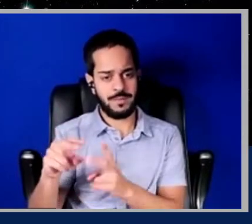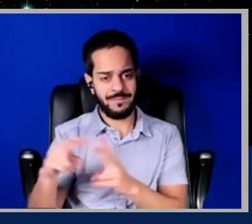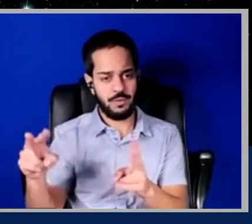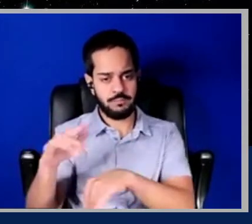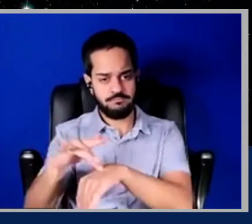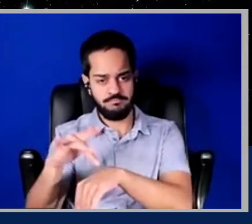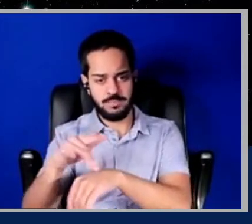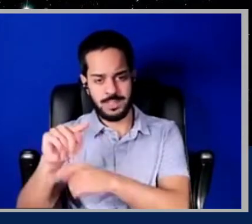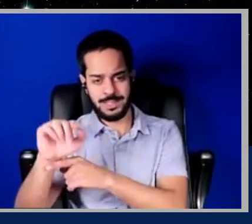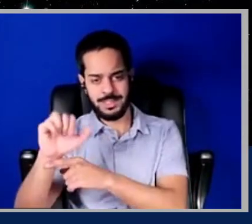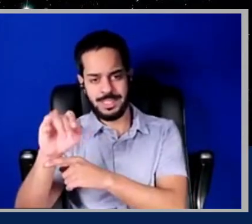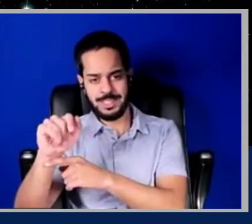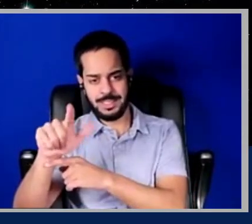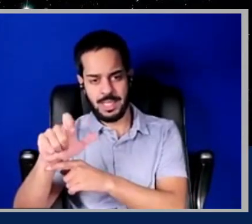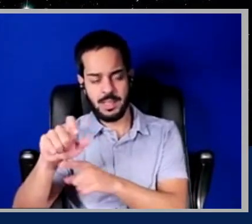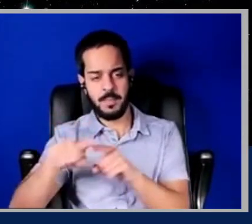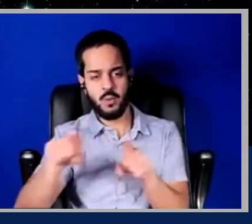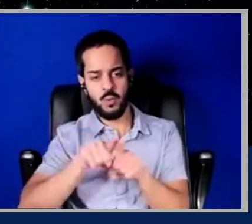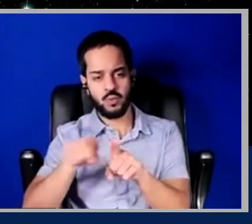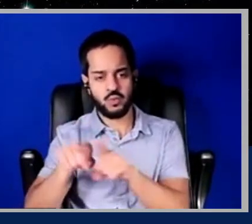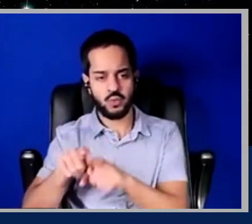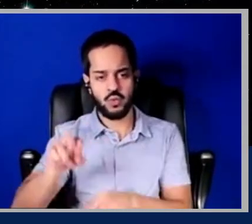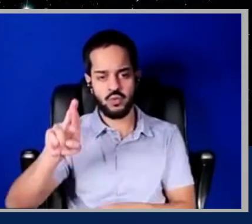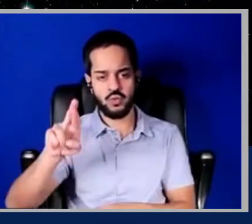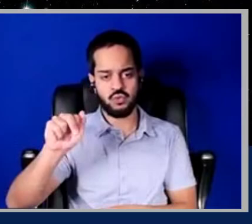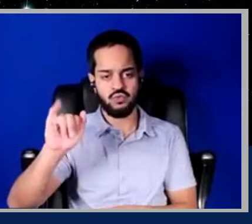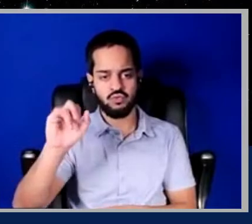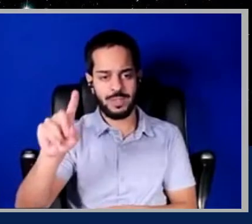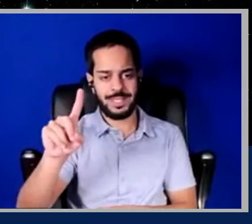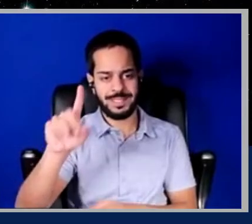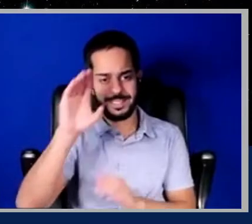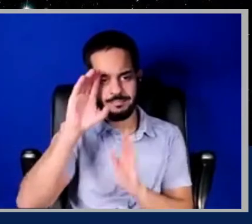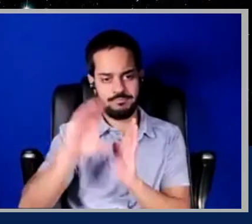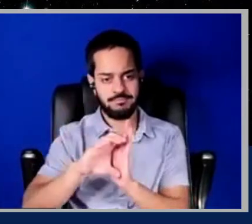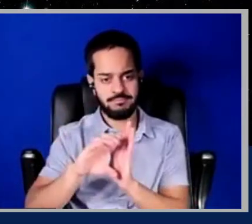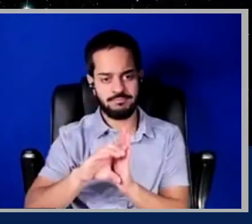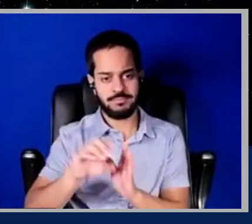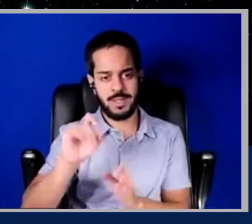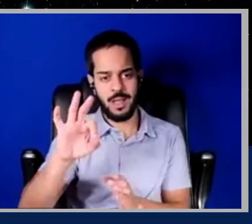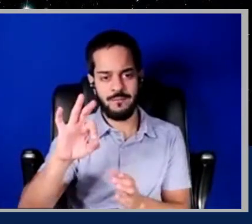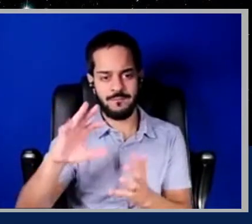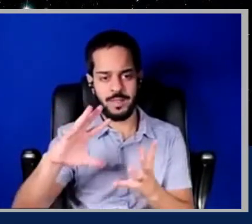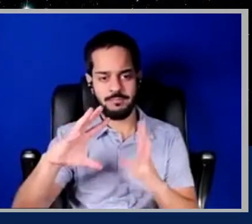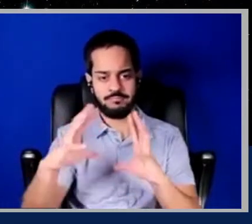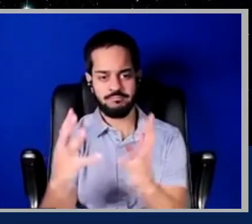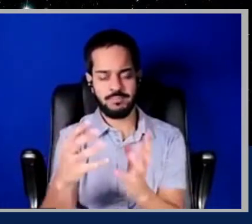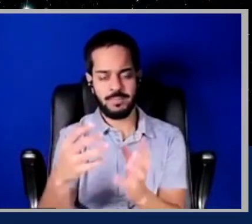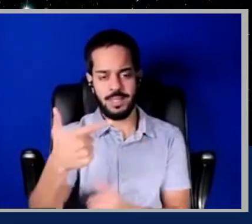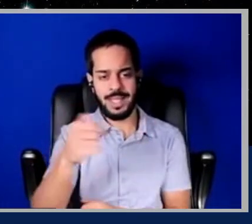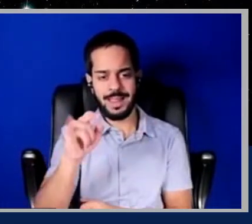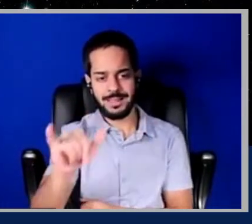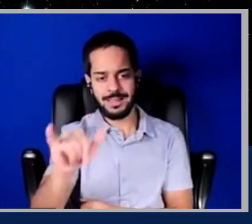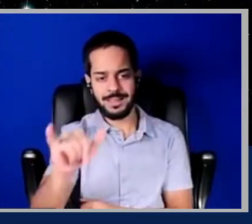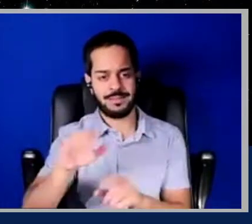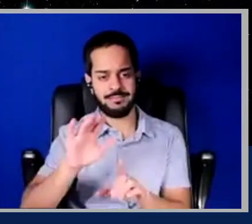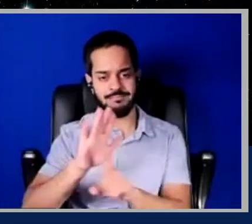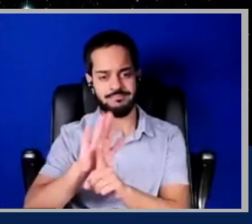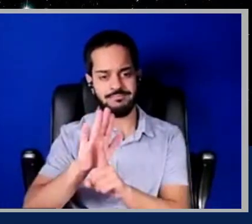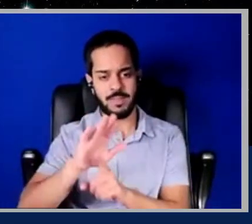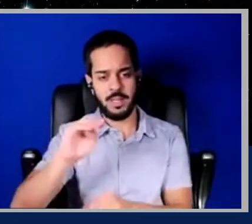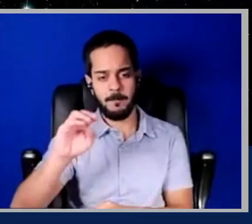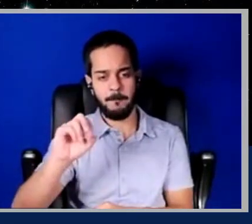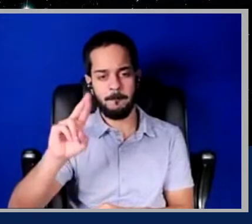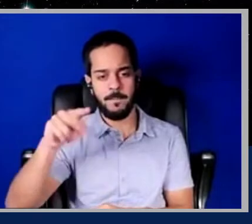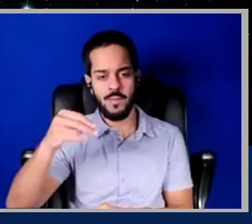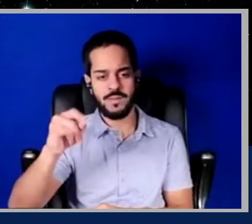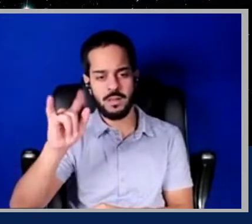raised depictions of different morphologies of galaxies or other things like that. Somewhere in